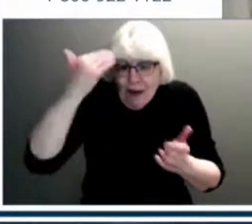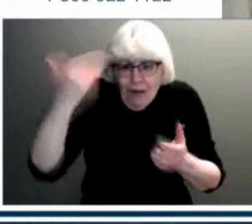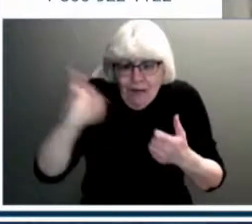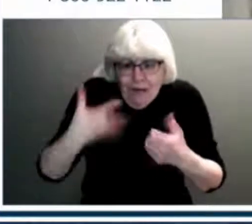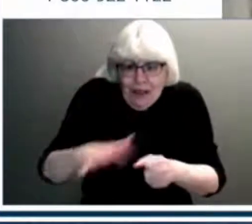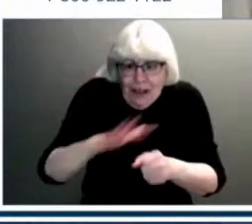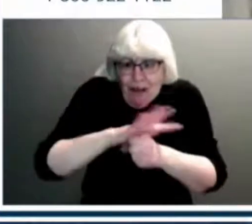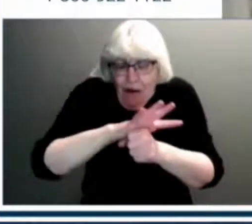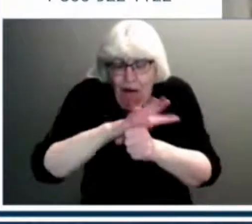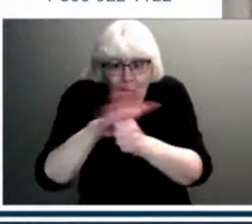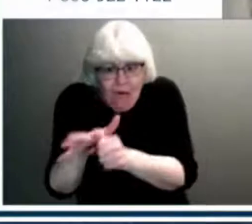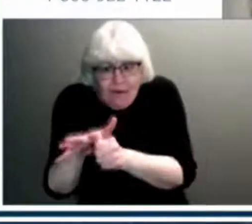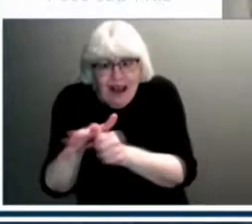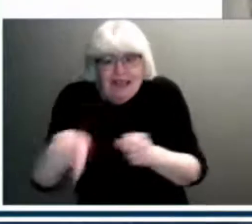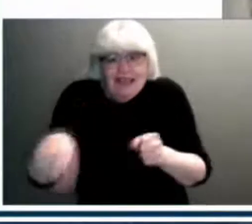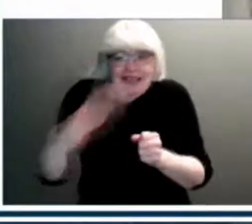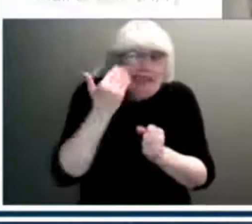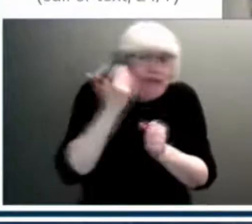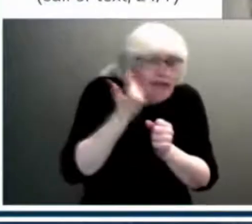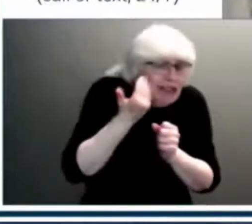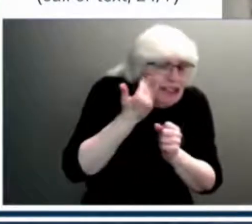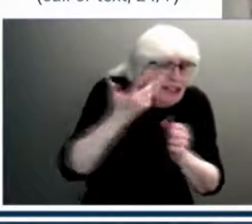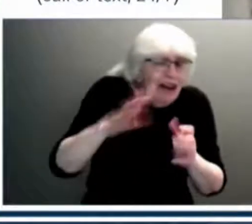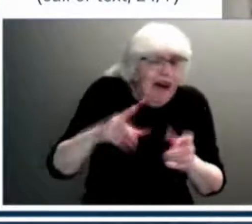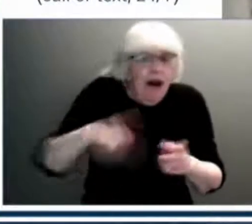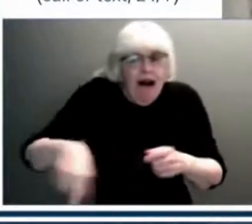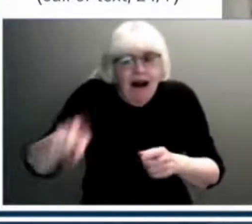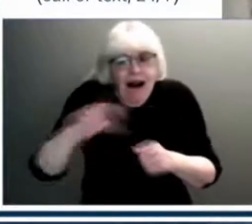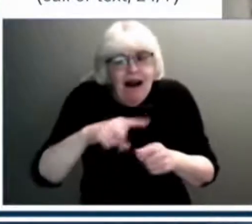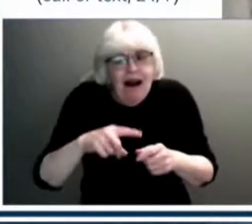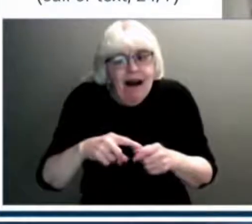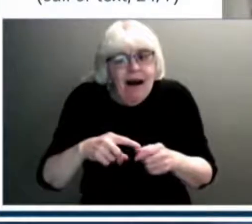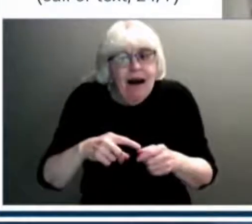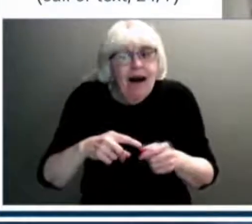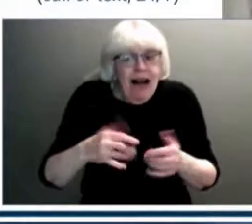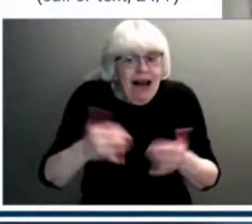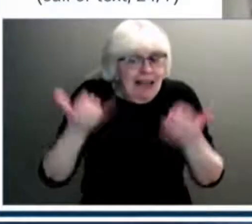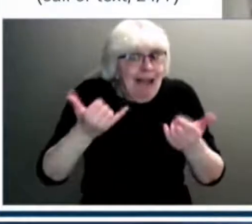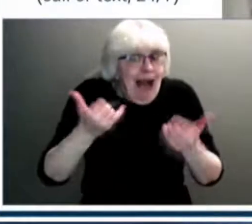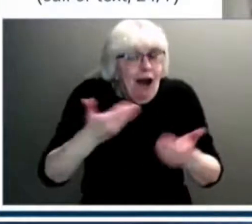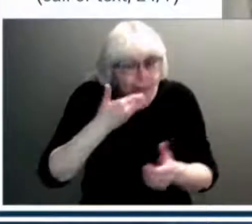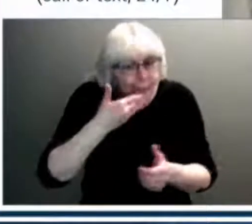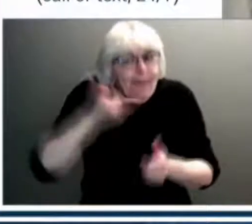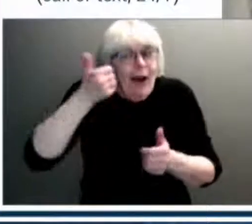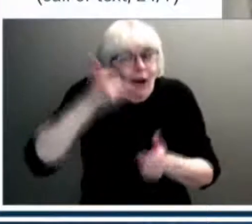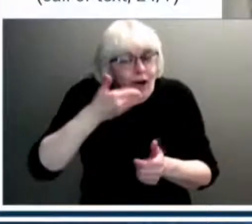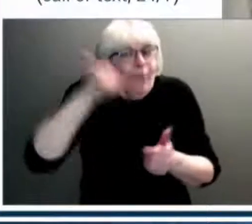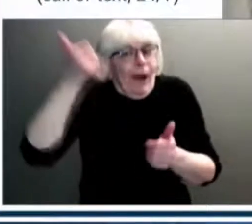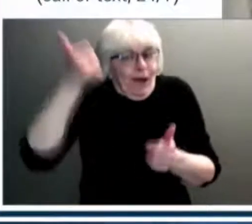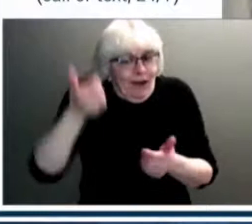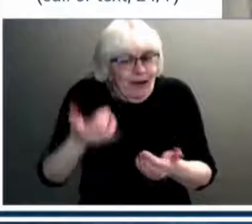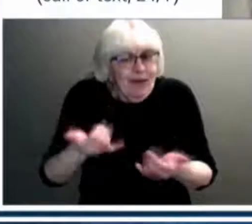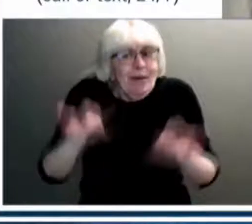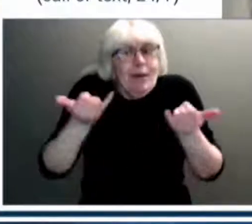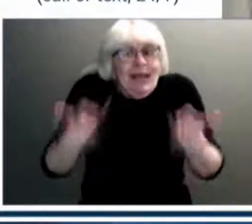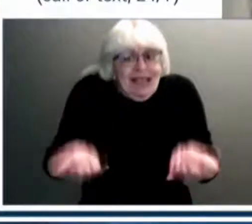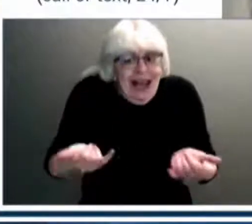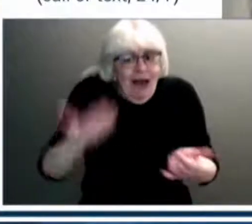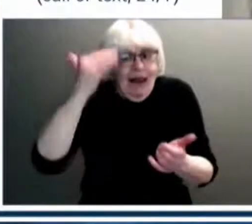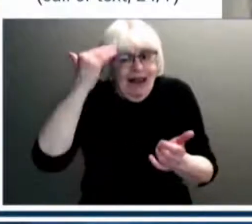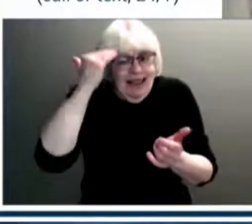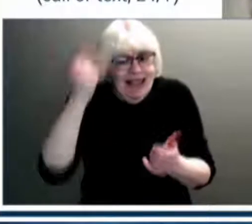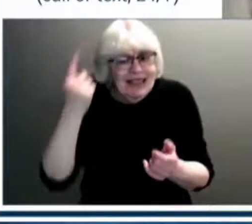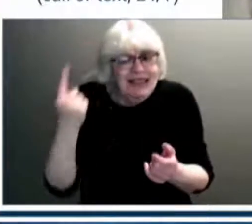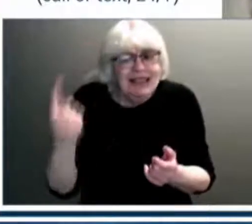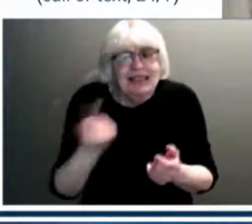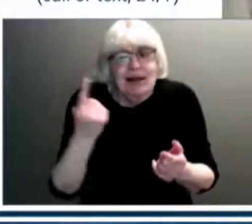those people are now better or are getting better. Few of us would know someone who has gotten severely ill, and certainly